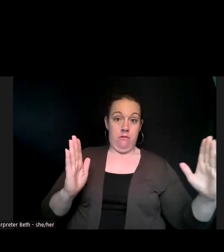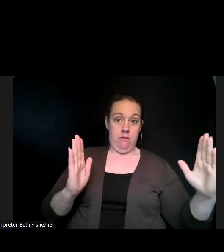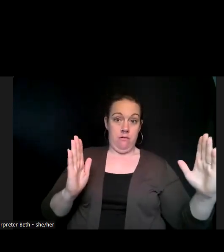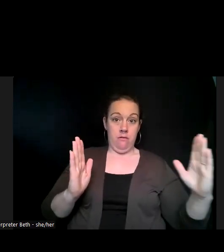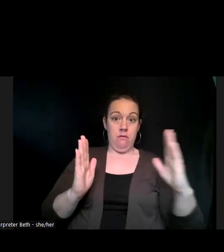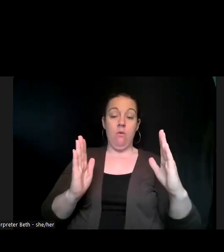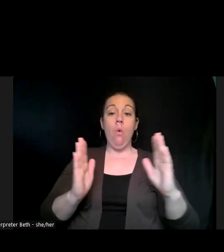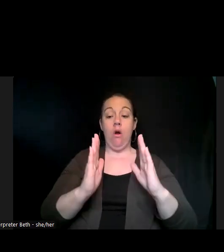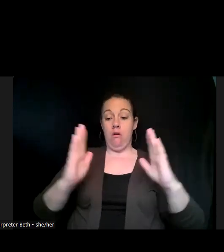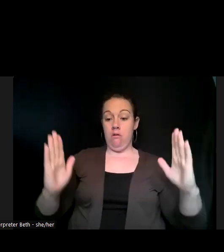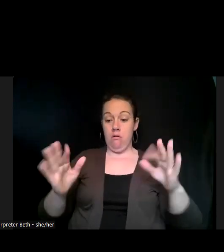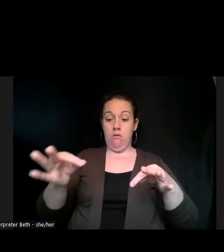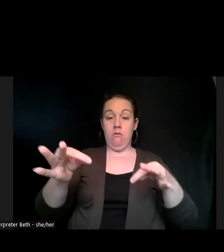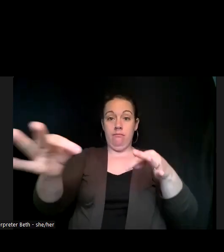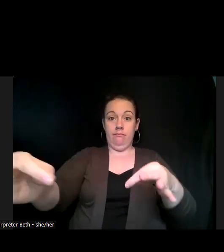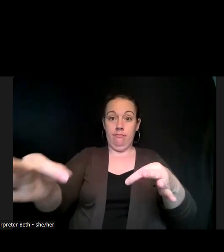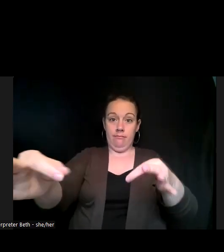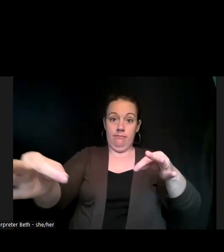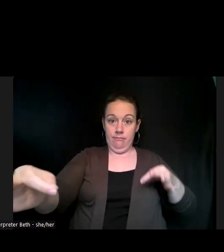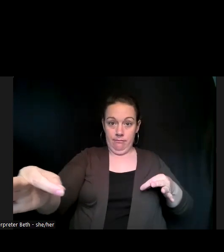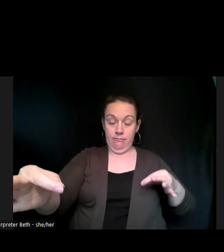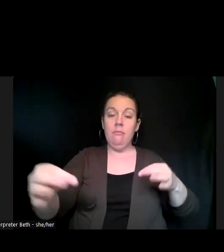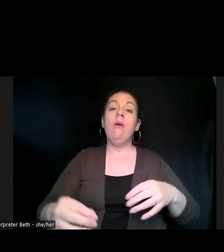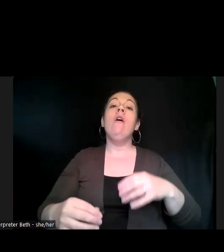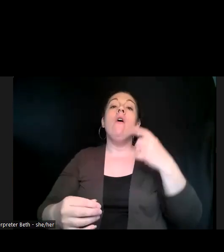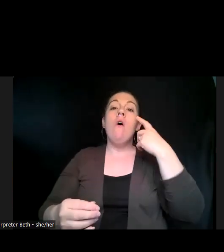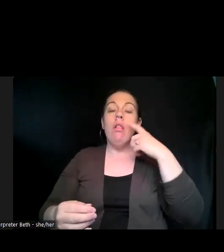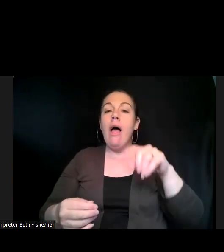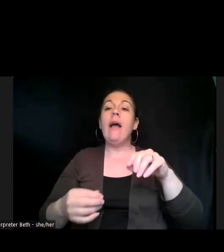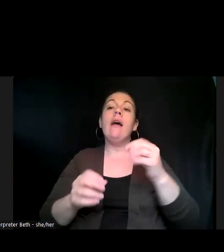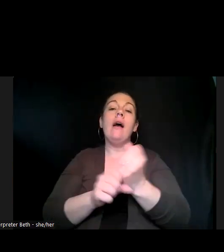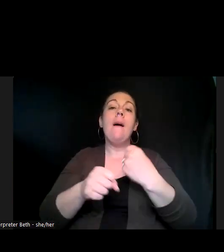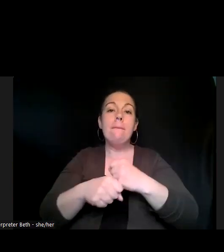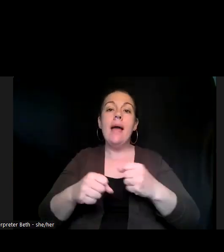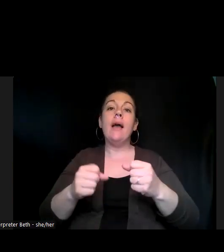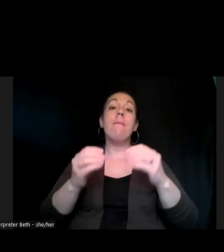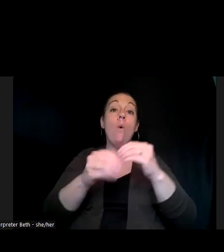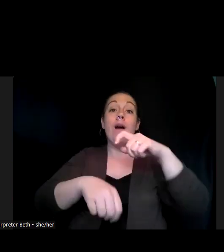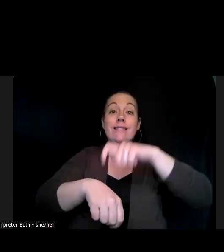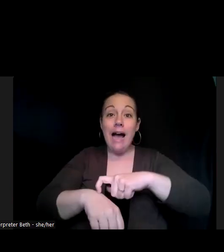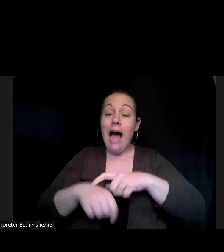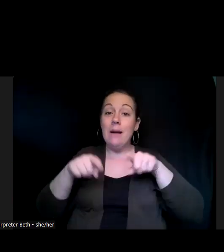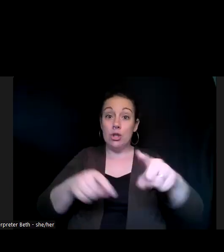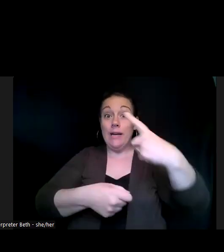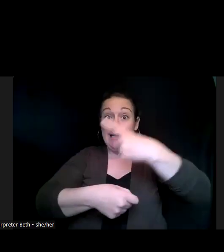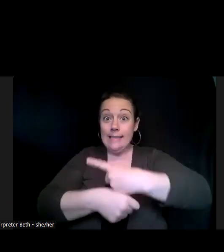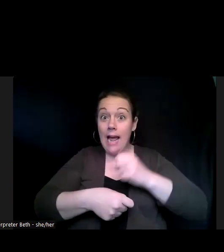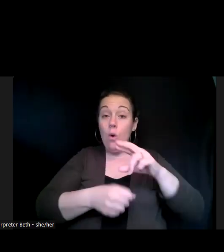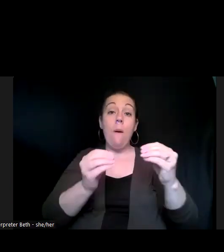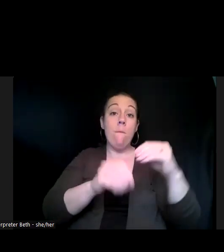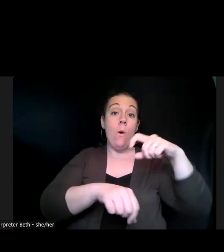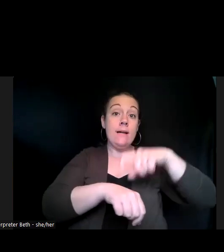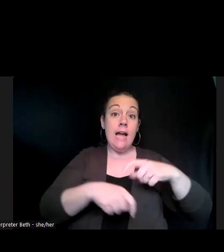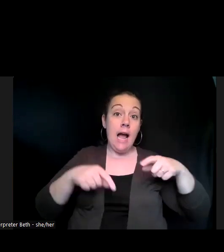to extend the school day or the school year to provide additional learning time for students who need it in order for them to address